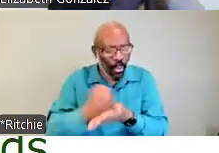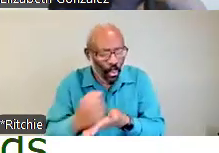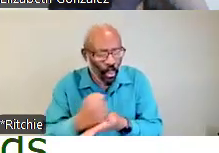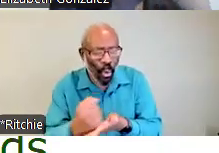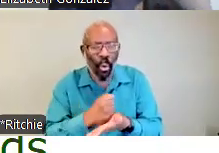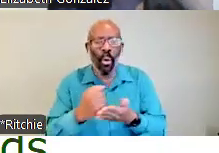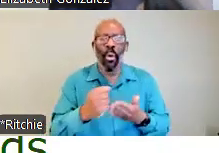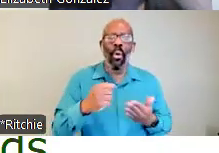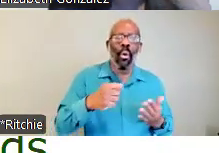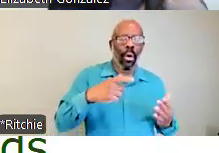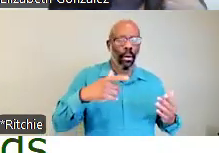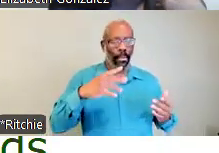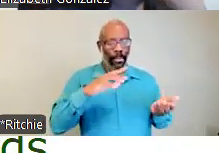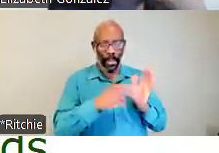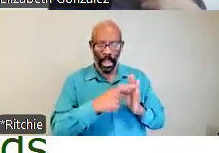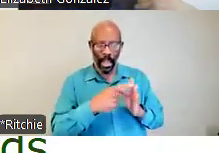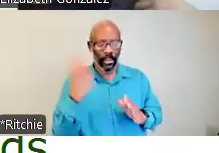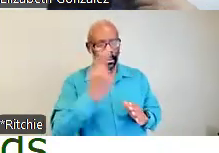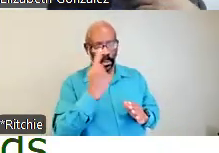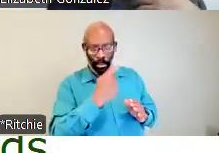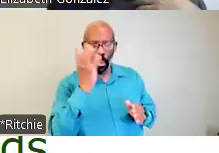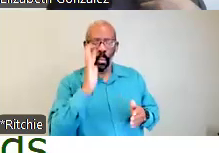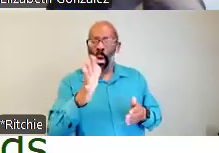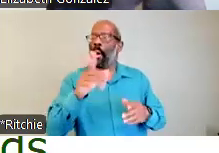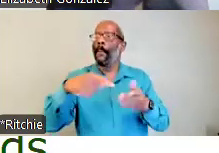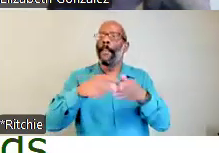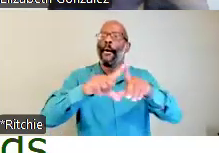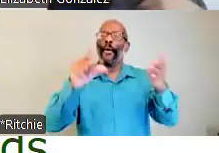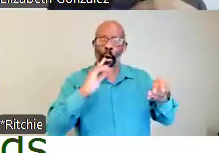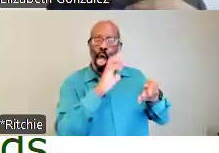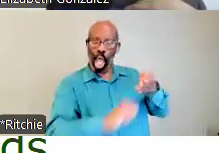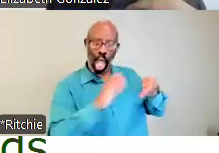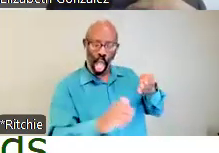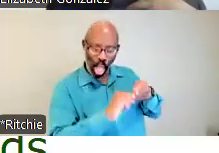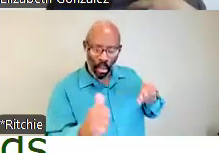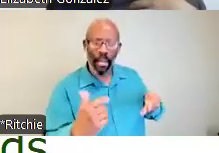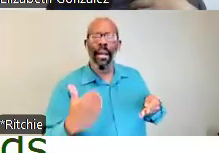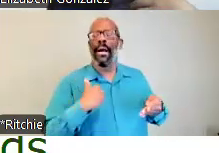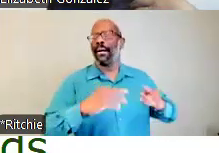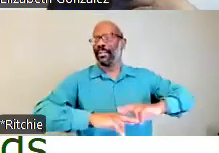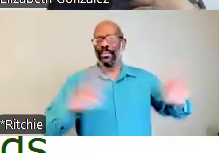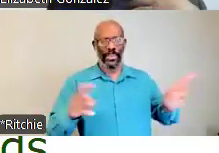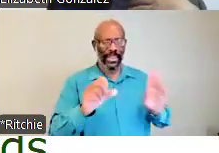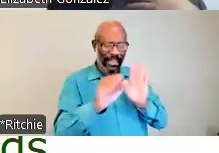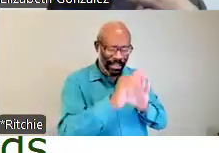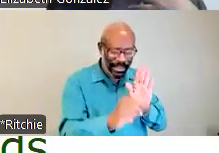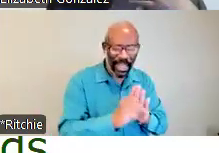account, there are state and federal laws that can protect those things.